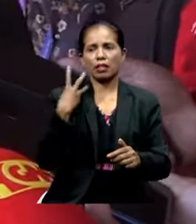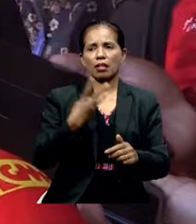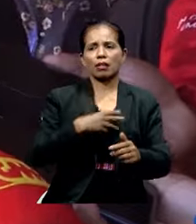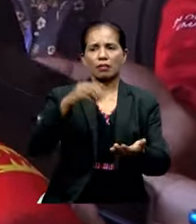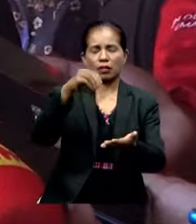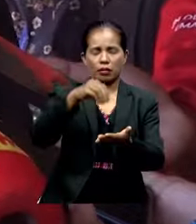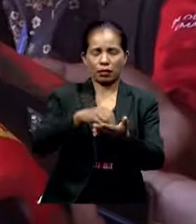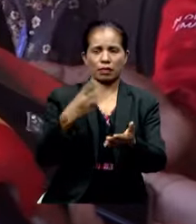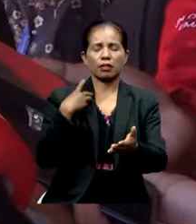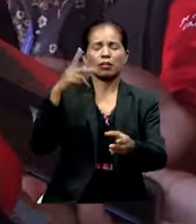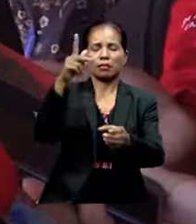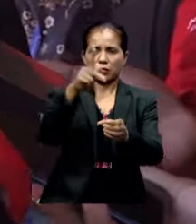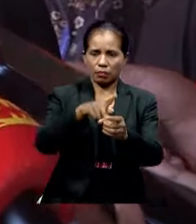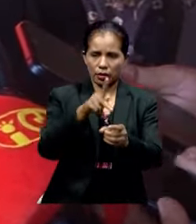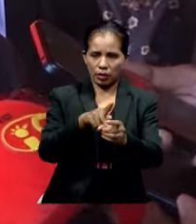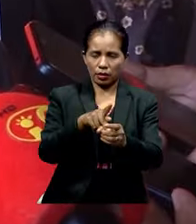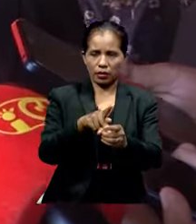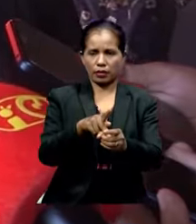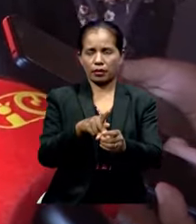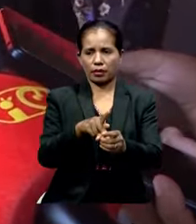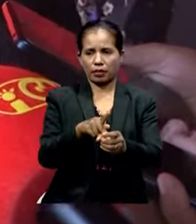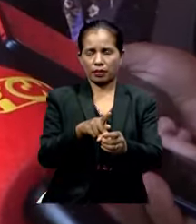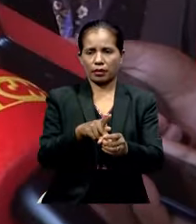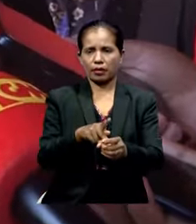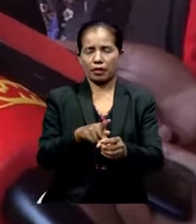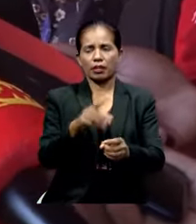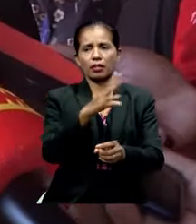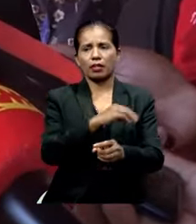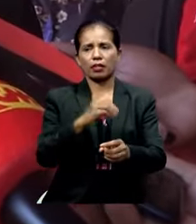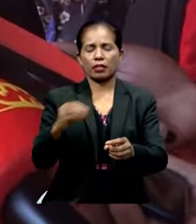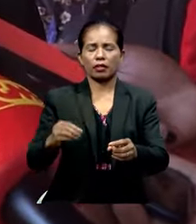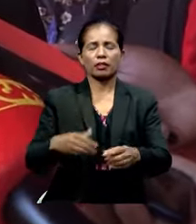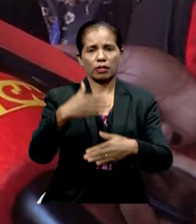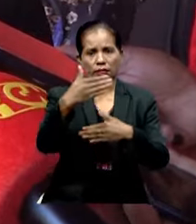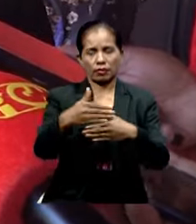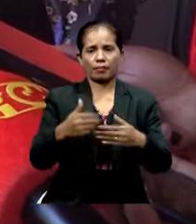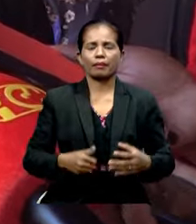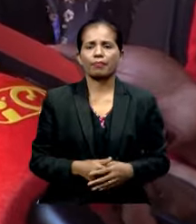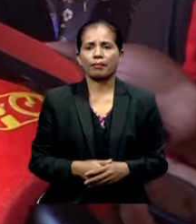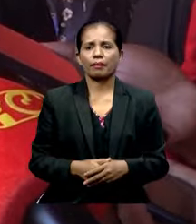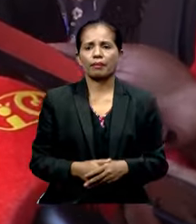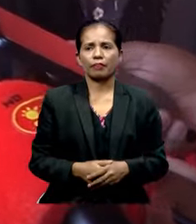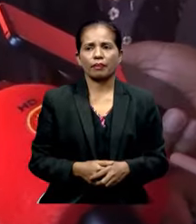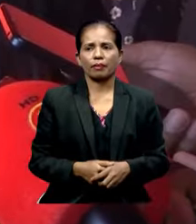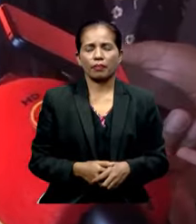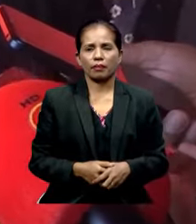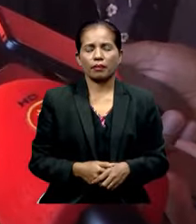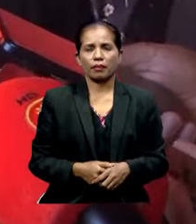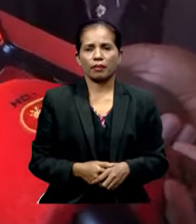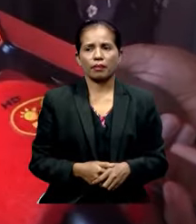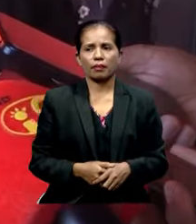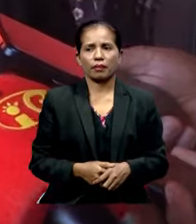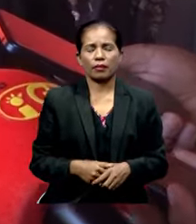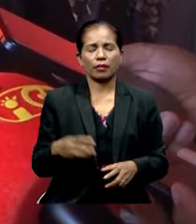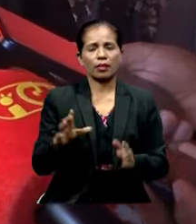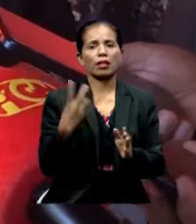our petroleum fund in bonds and in equities. And so